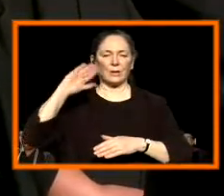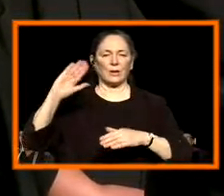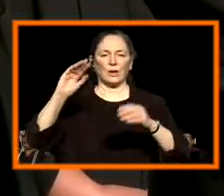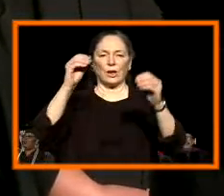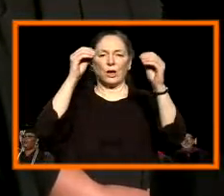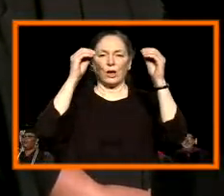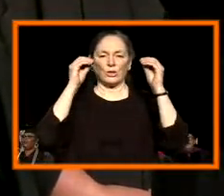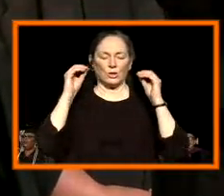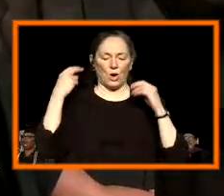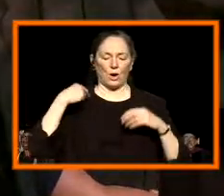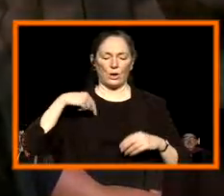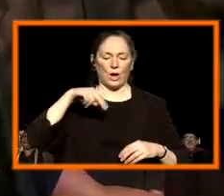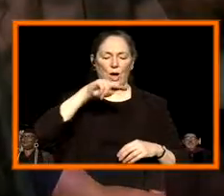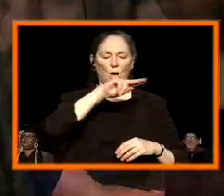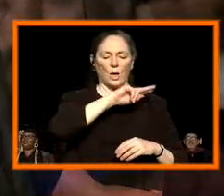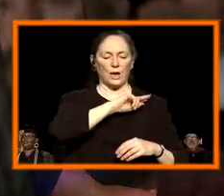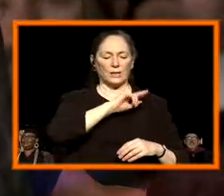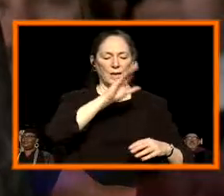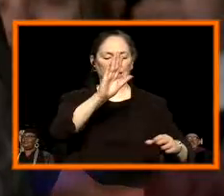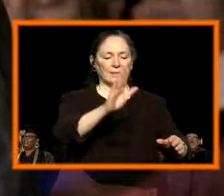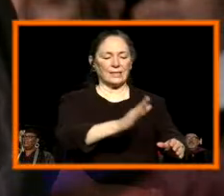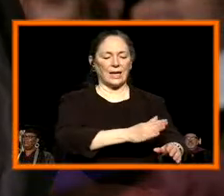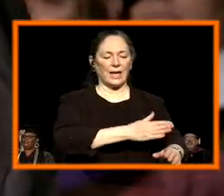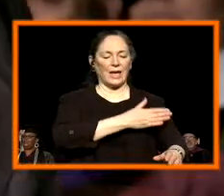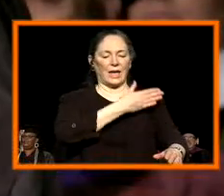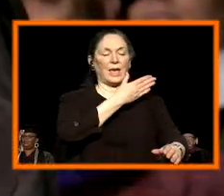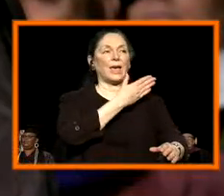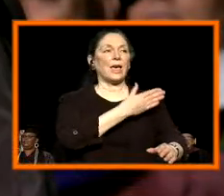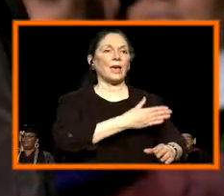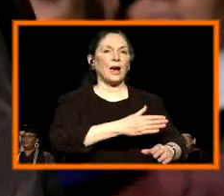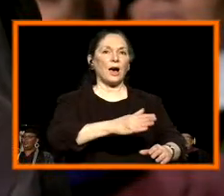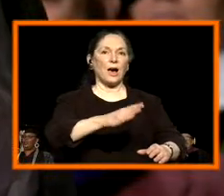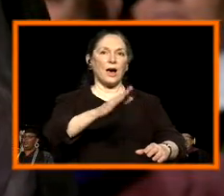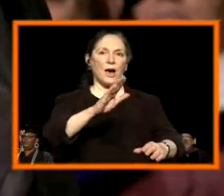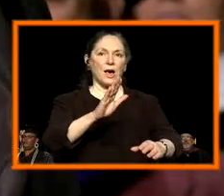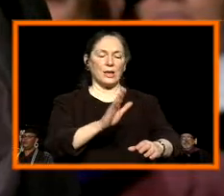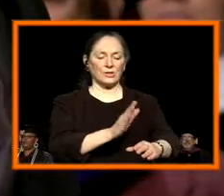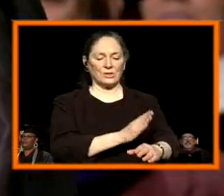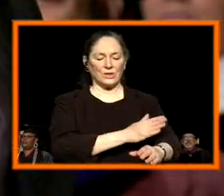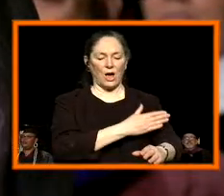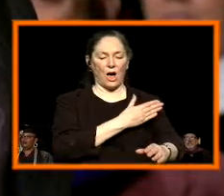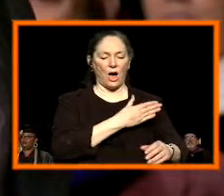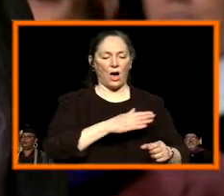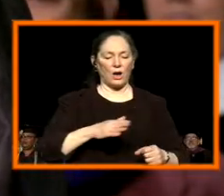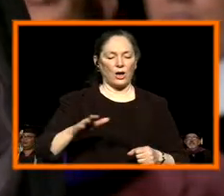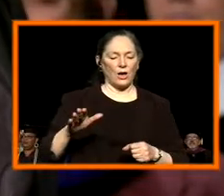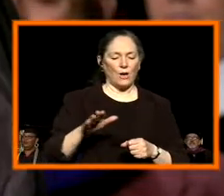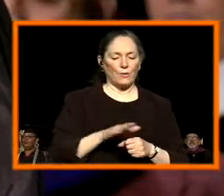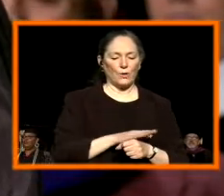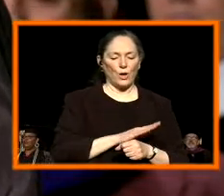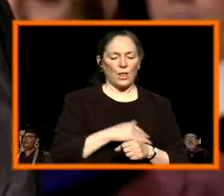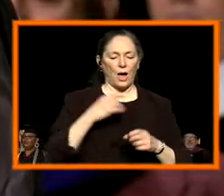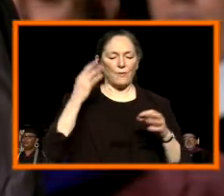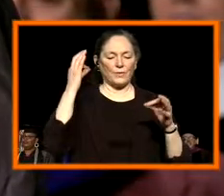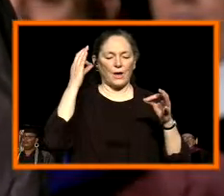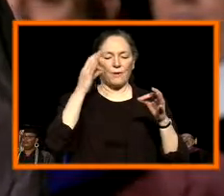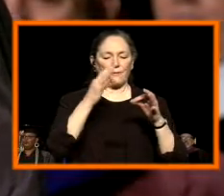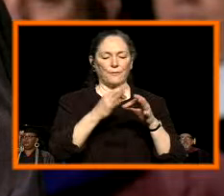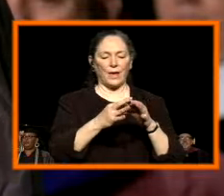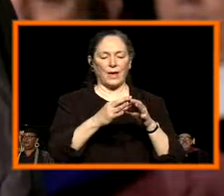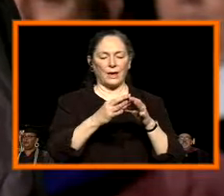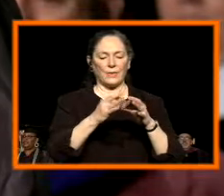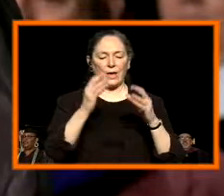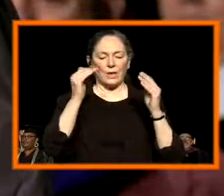has brought us. Sing a song full of